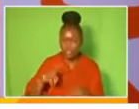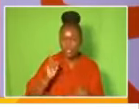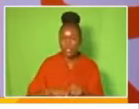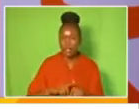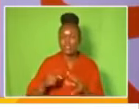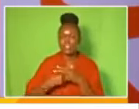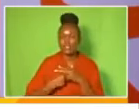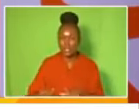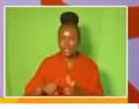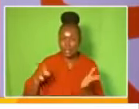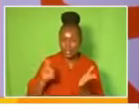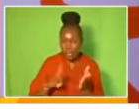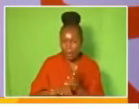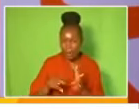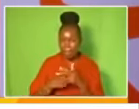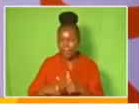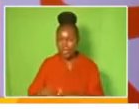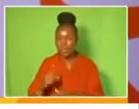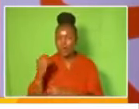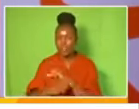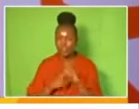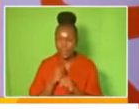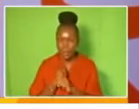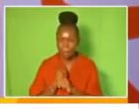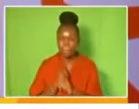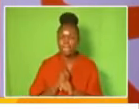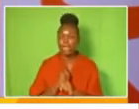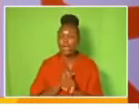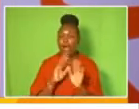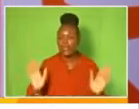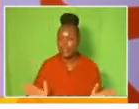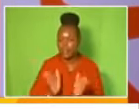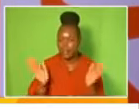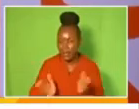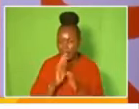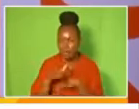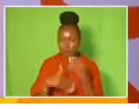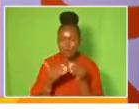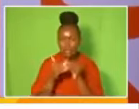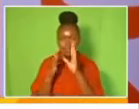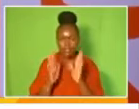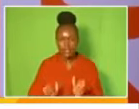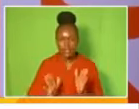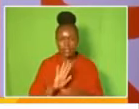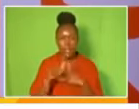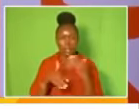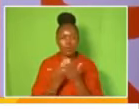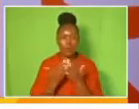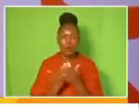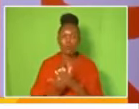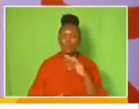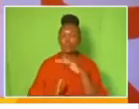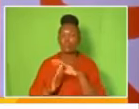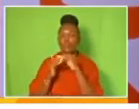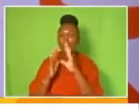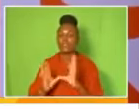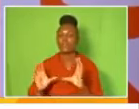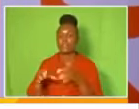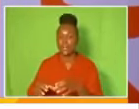year. I encourage all leaders and the rank and file of our party to